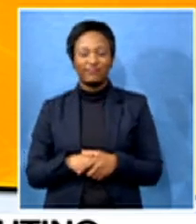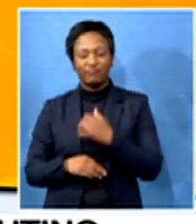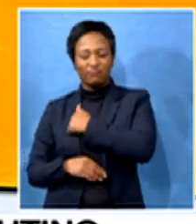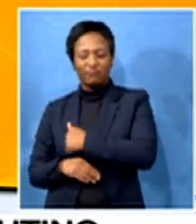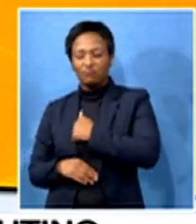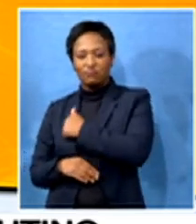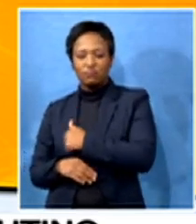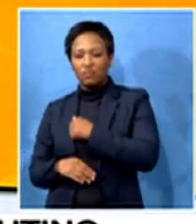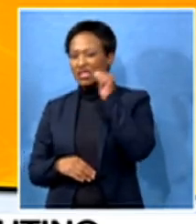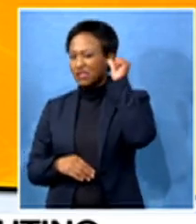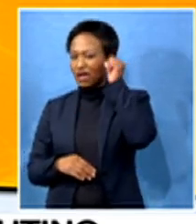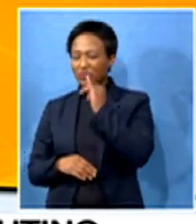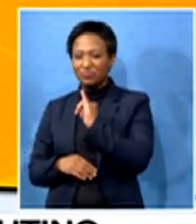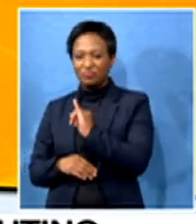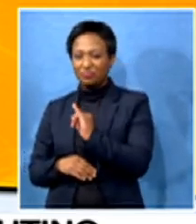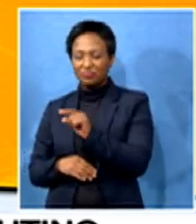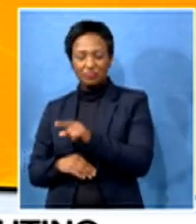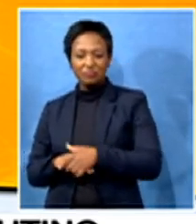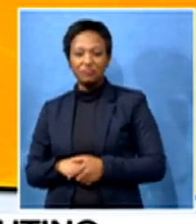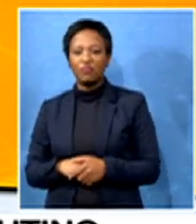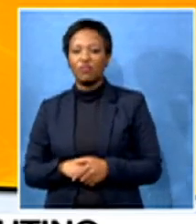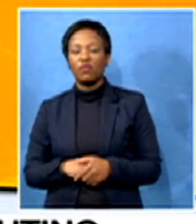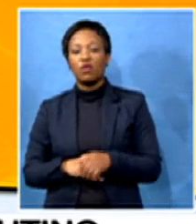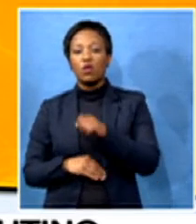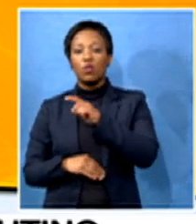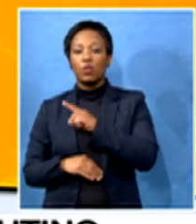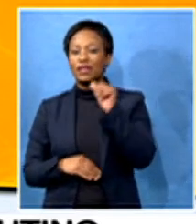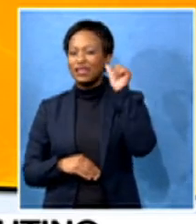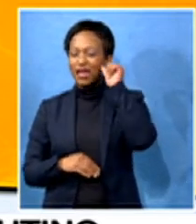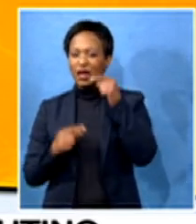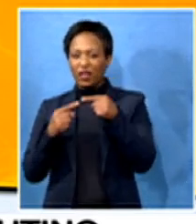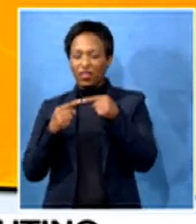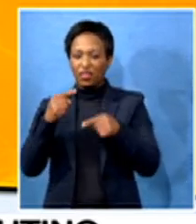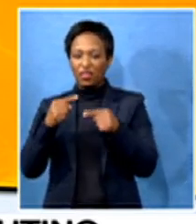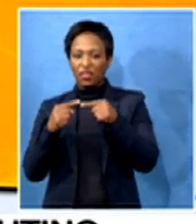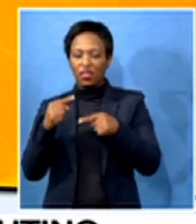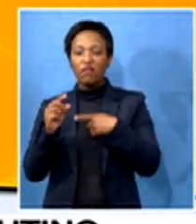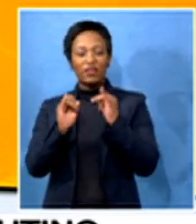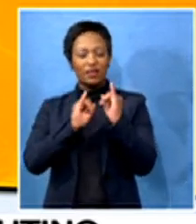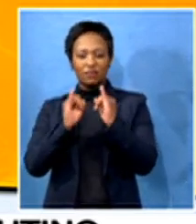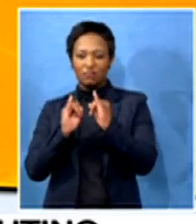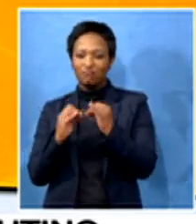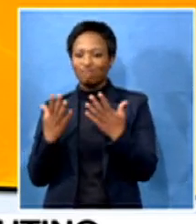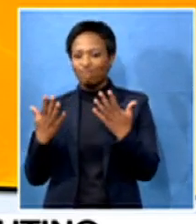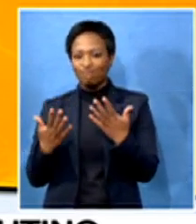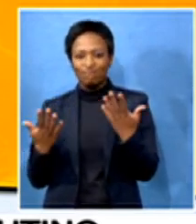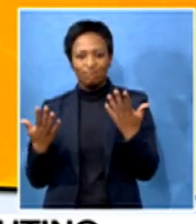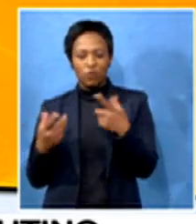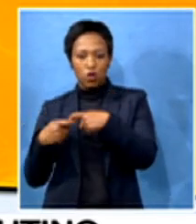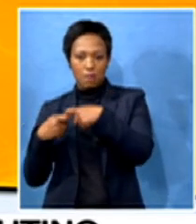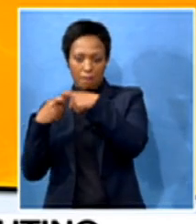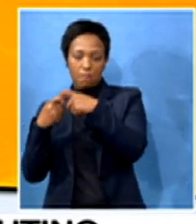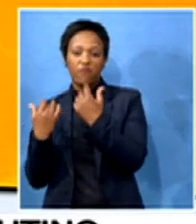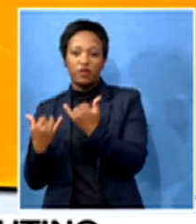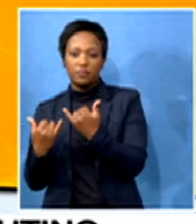Apologies, as you can hear, we're having some sound quality difficulty there with our interview. So let's just park it there for the